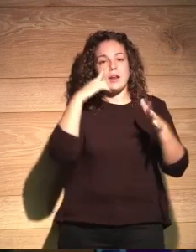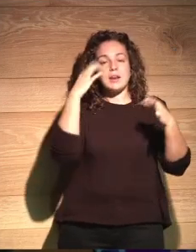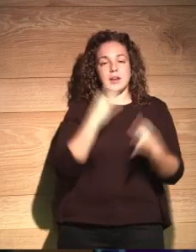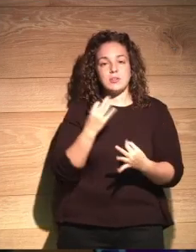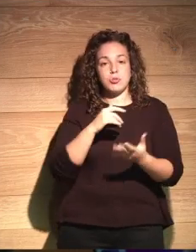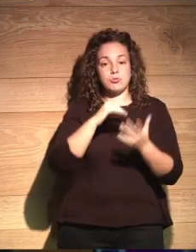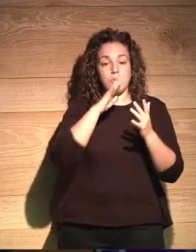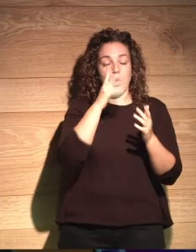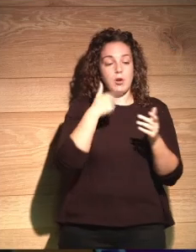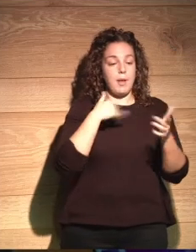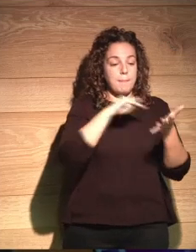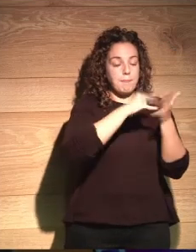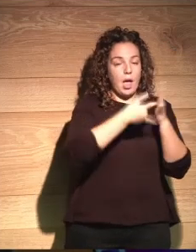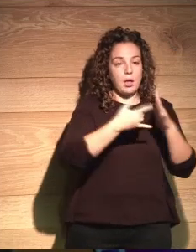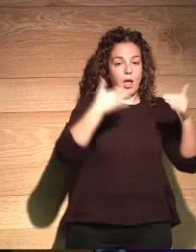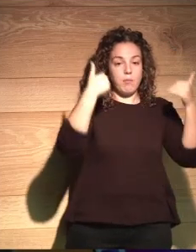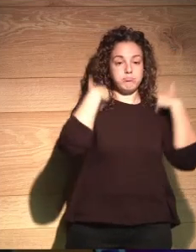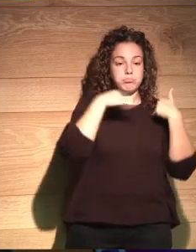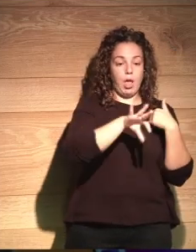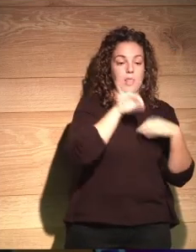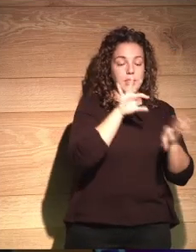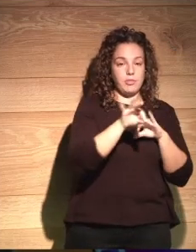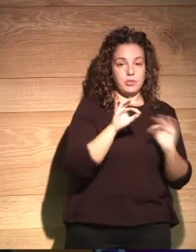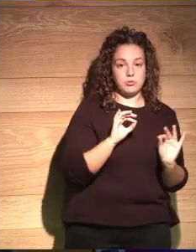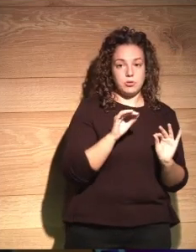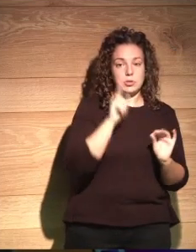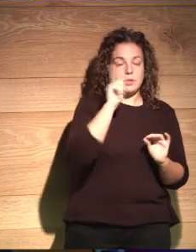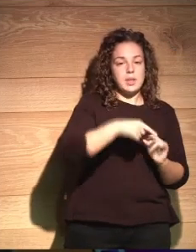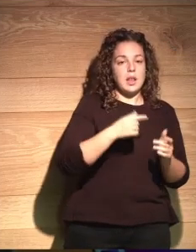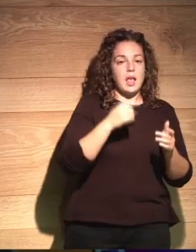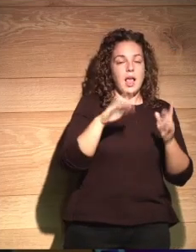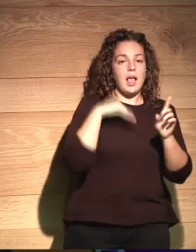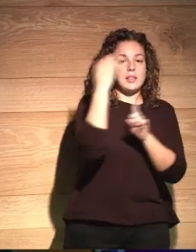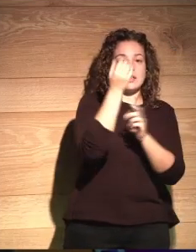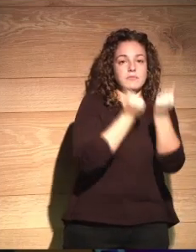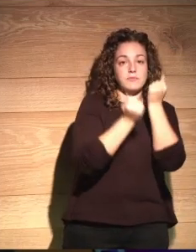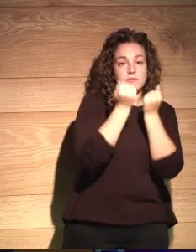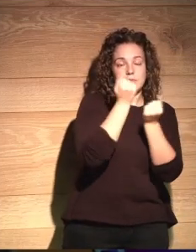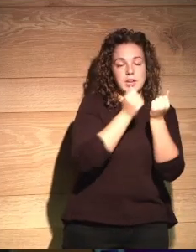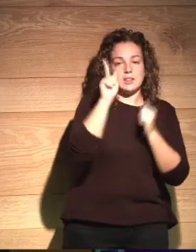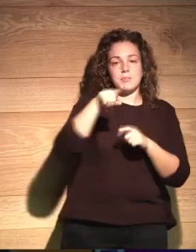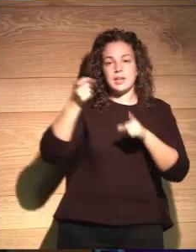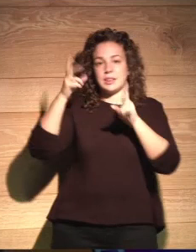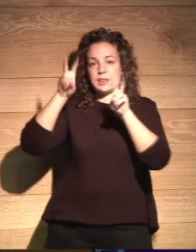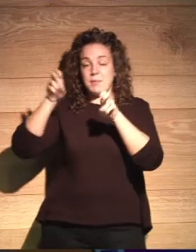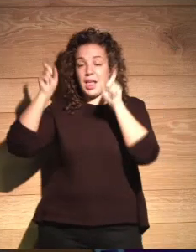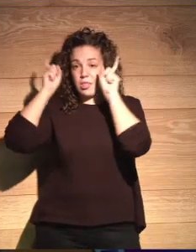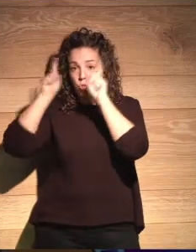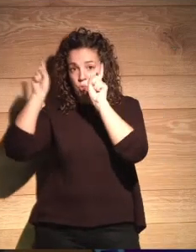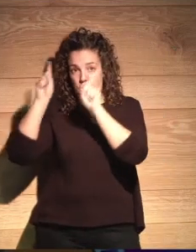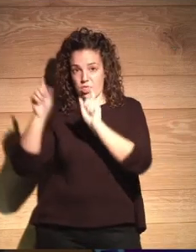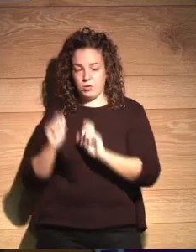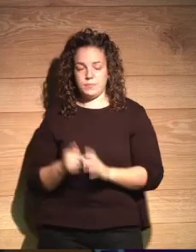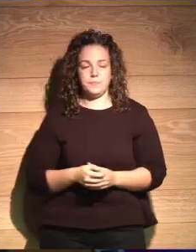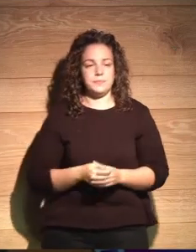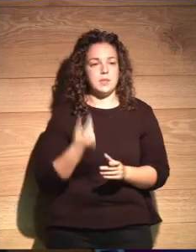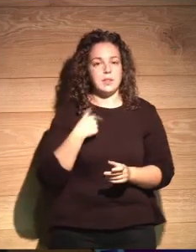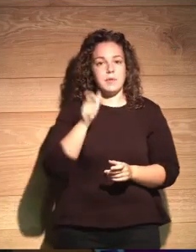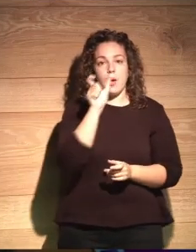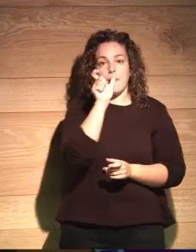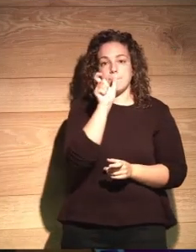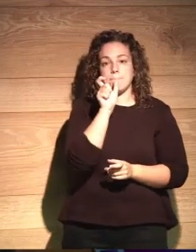risks that entails the fact of letting machines take care of